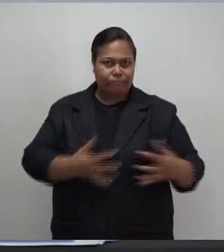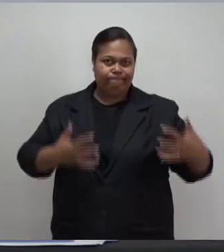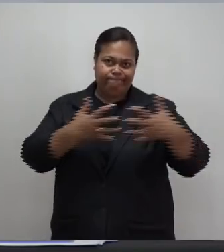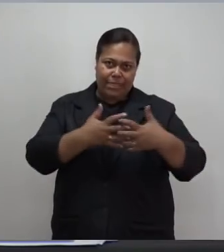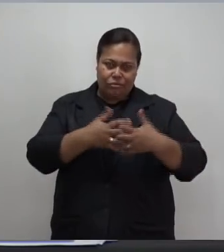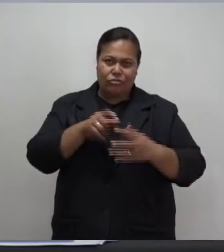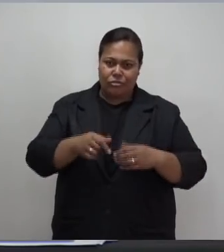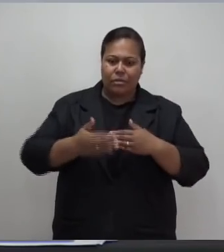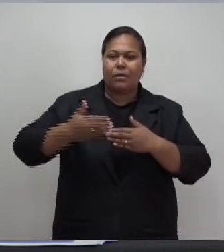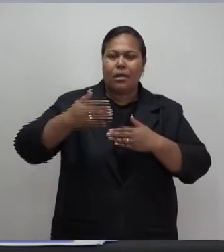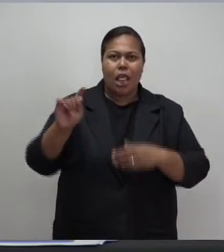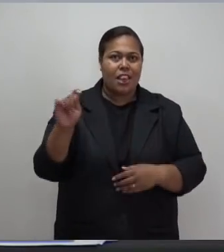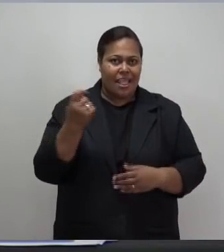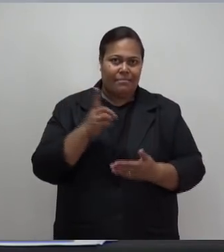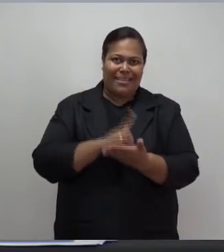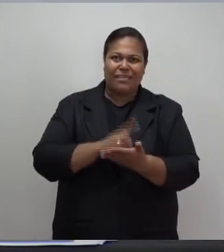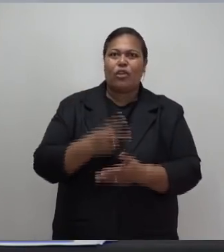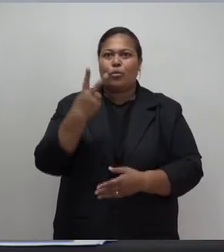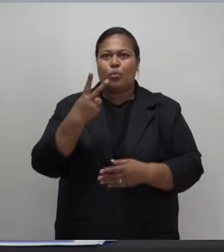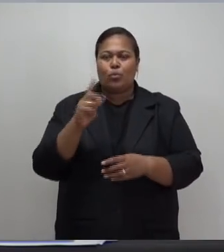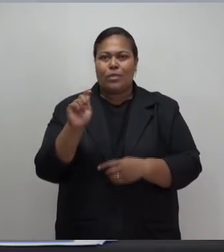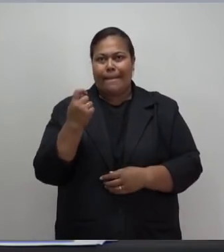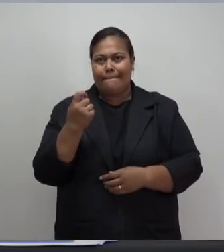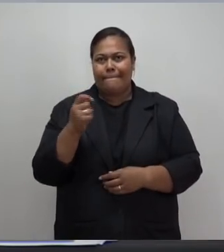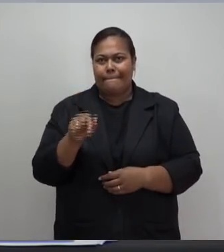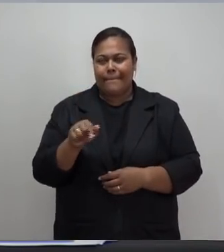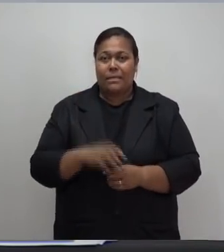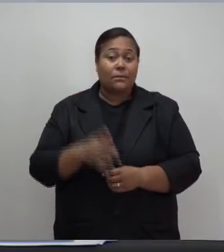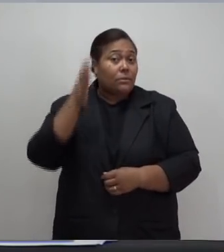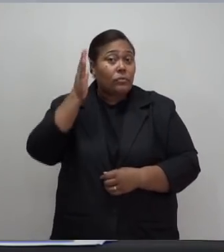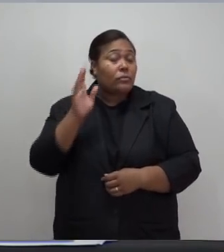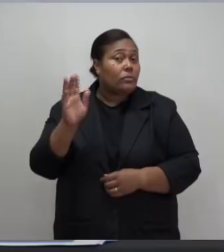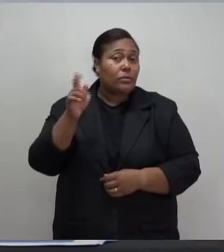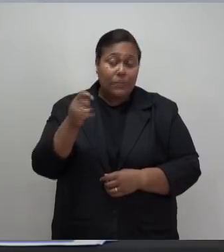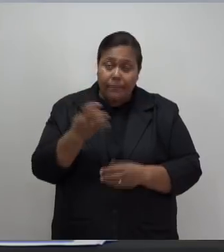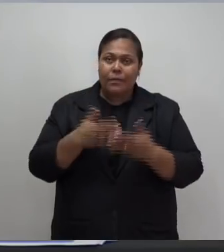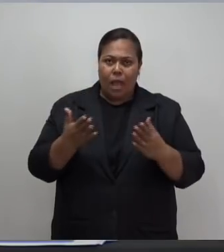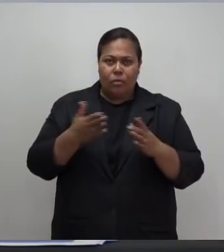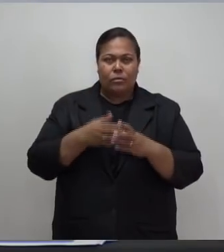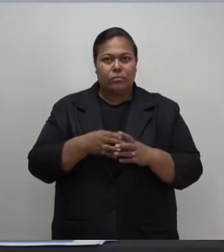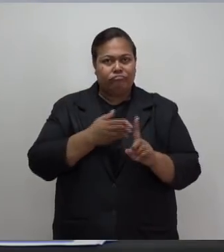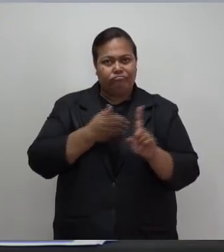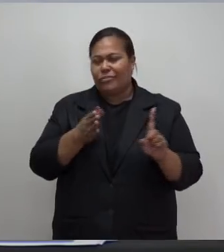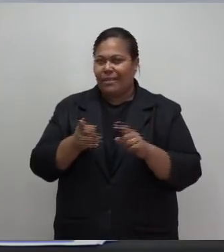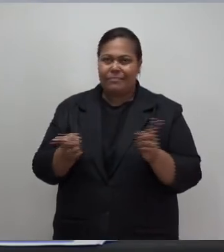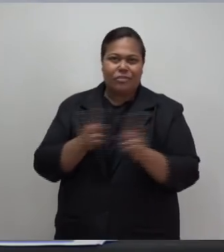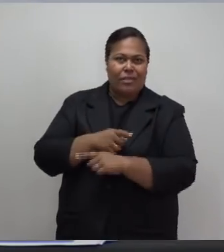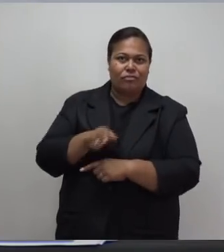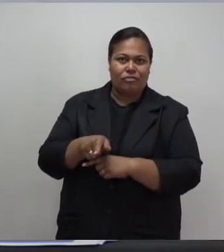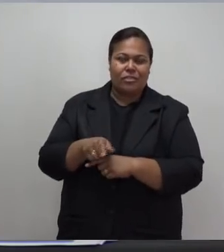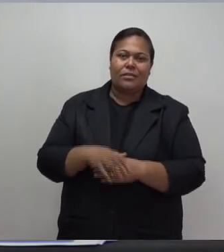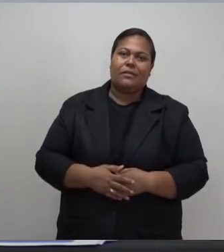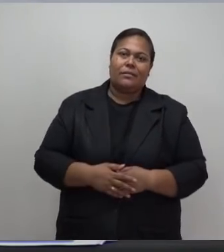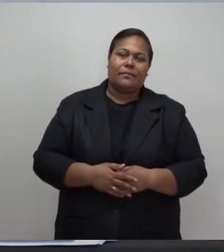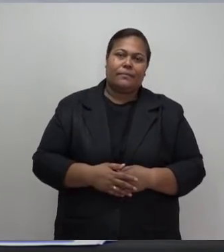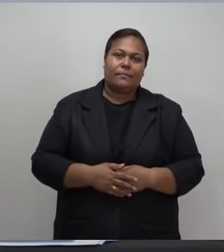for the next 2 terms. The school terms now have been realigned to accommodate for the coverage,